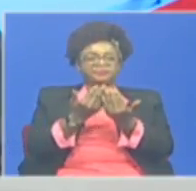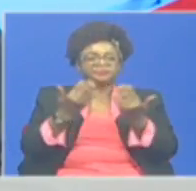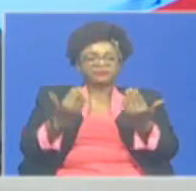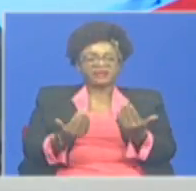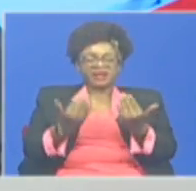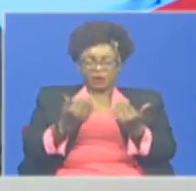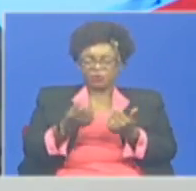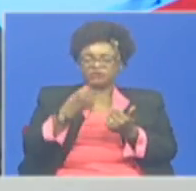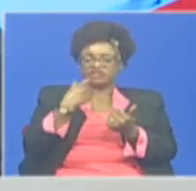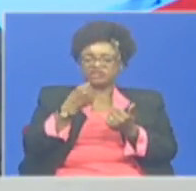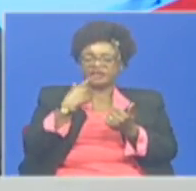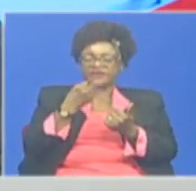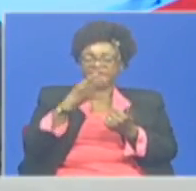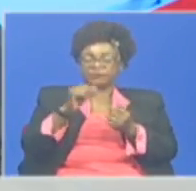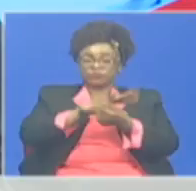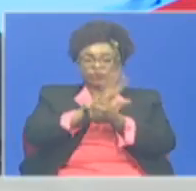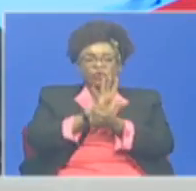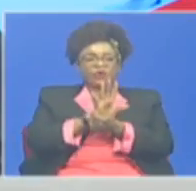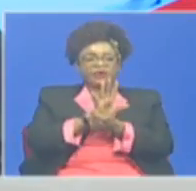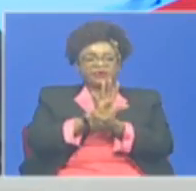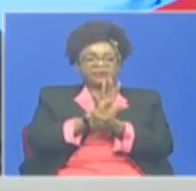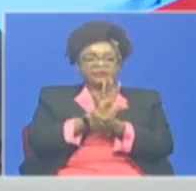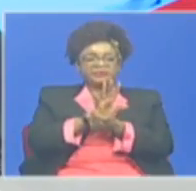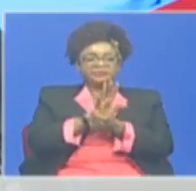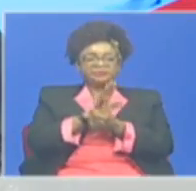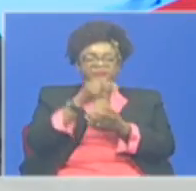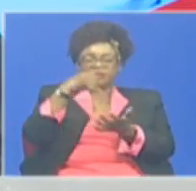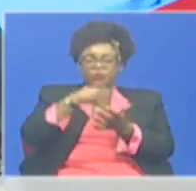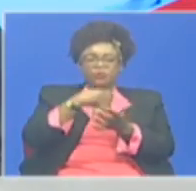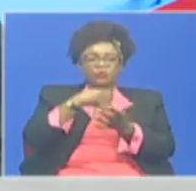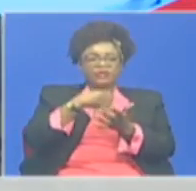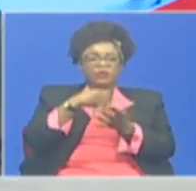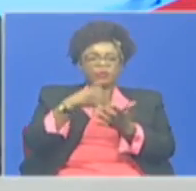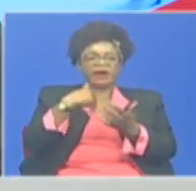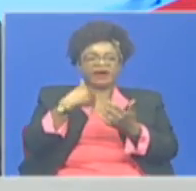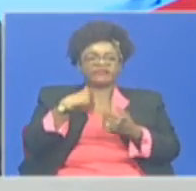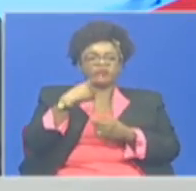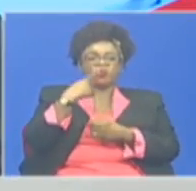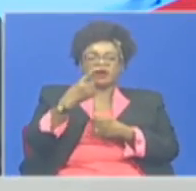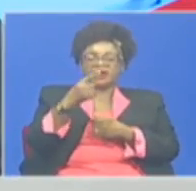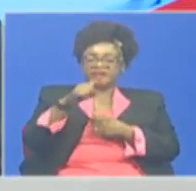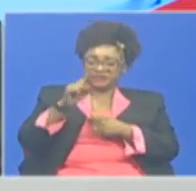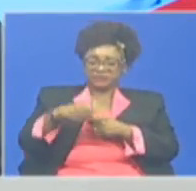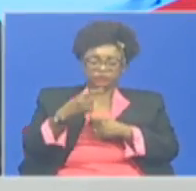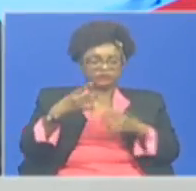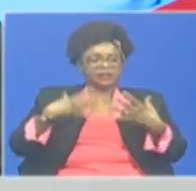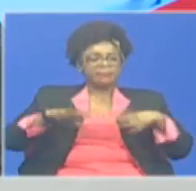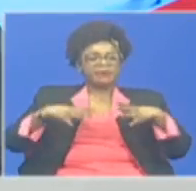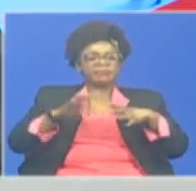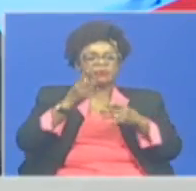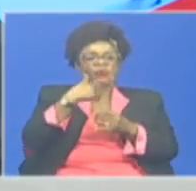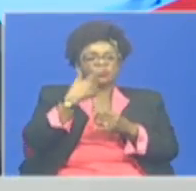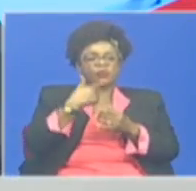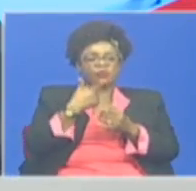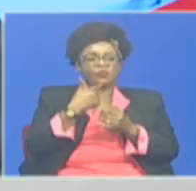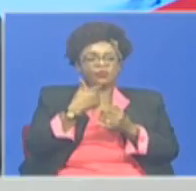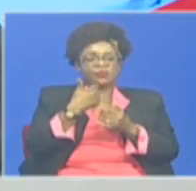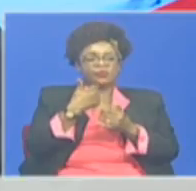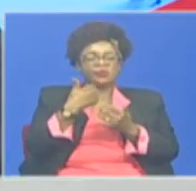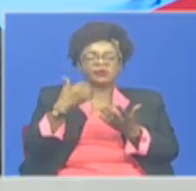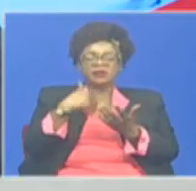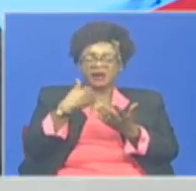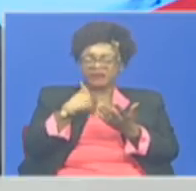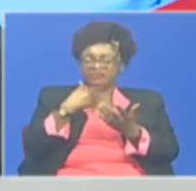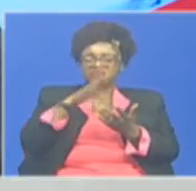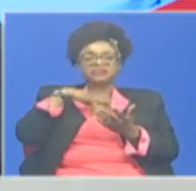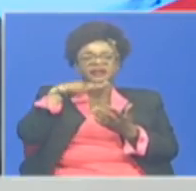treated for the coronavirus. And among these, there are 100,000 people who have lost the battle. But